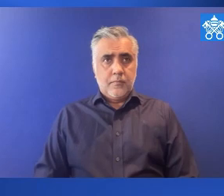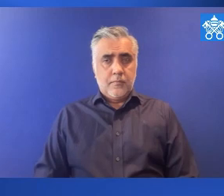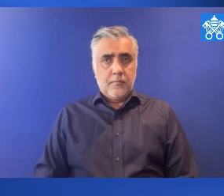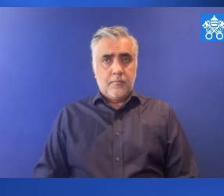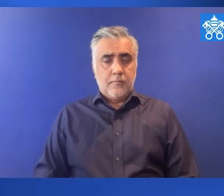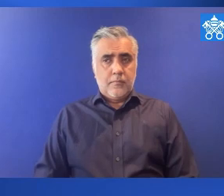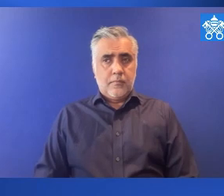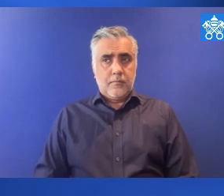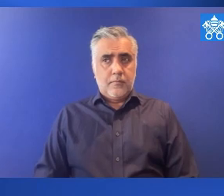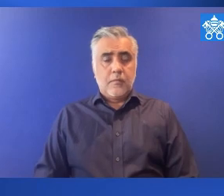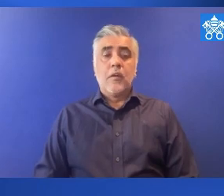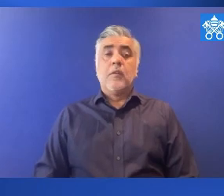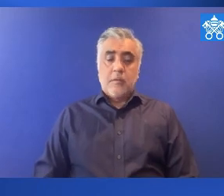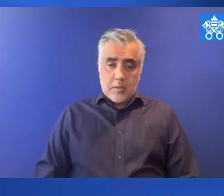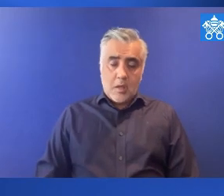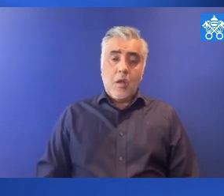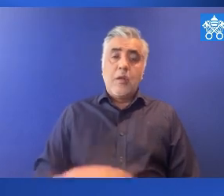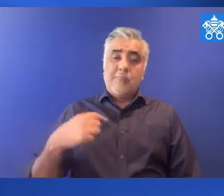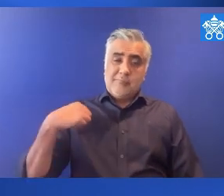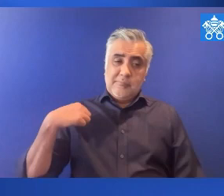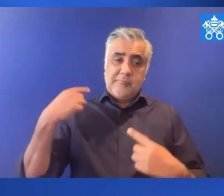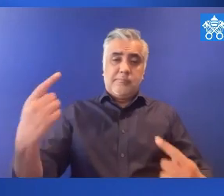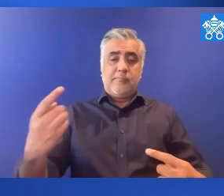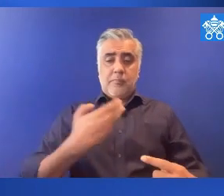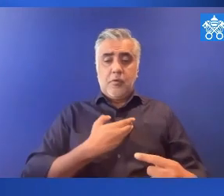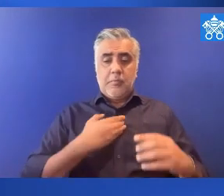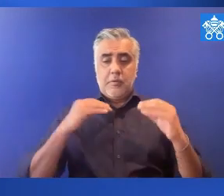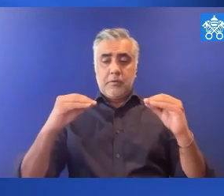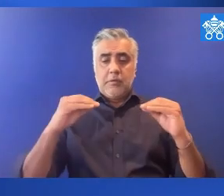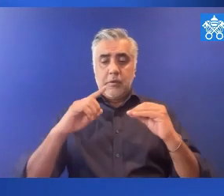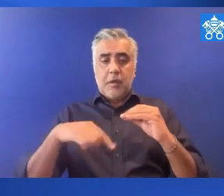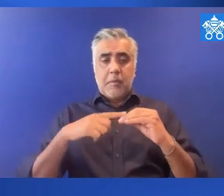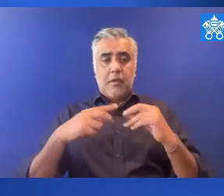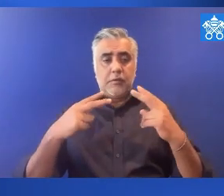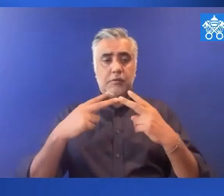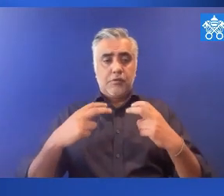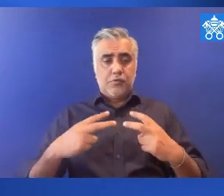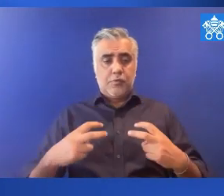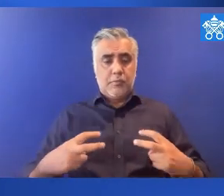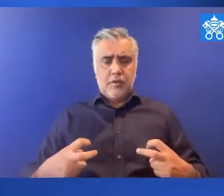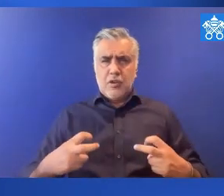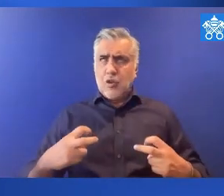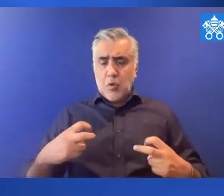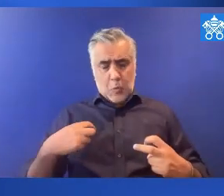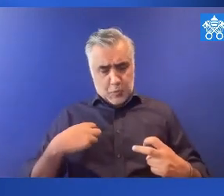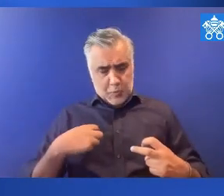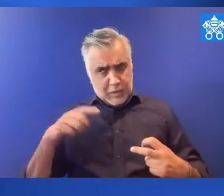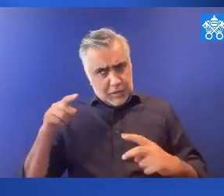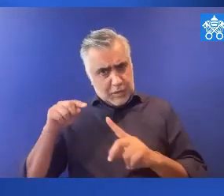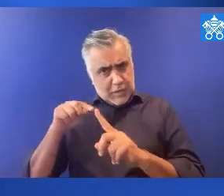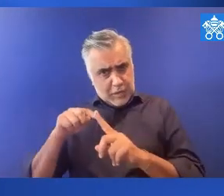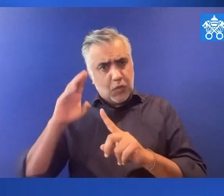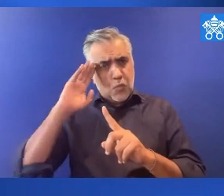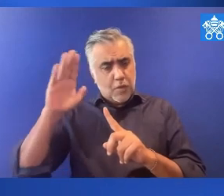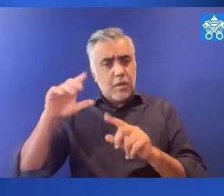Those of you who have been following Pope Francis's catechesis on Wednesday, the Pope has been teaching about discernment. We